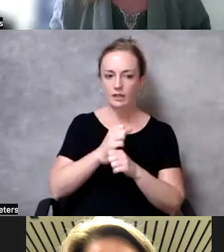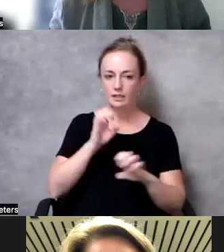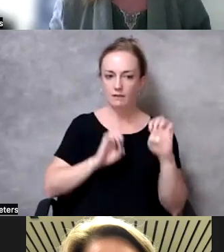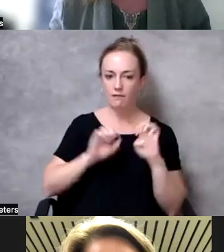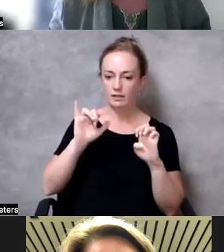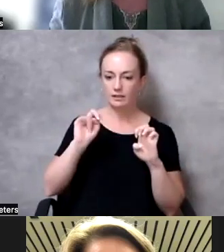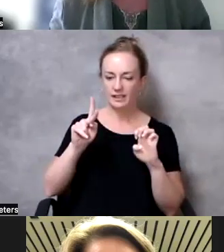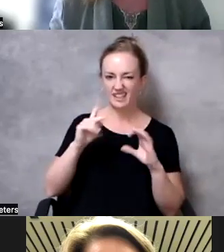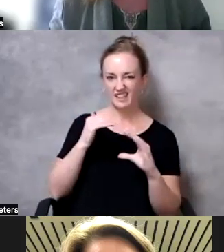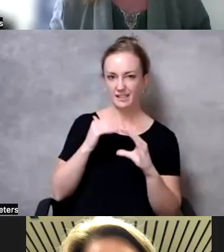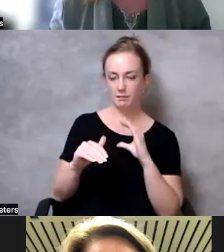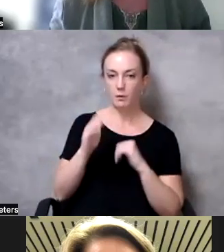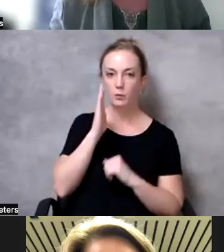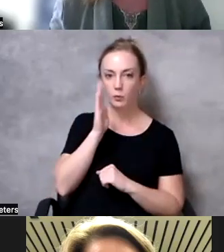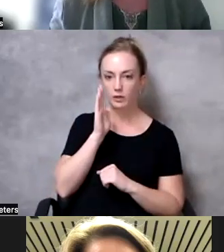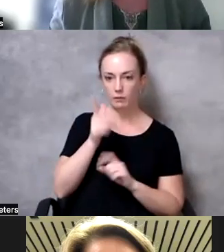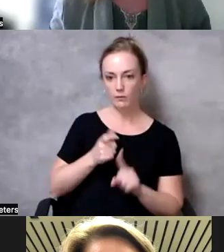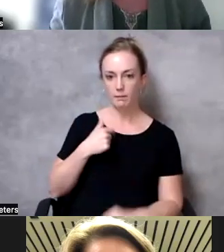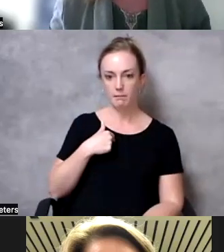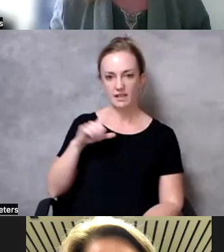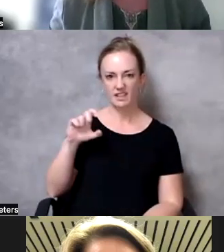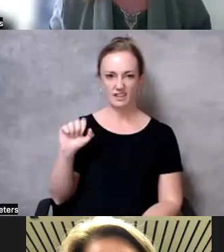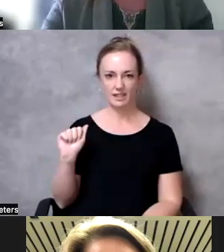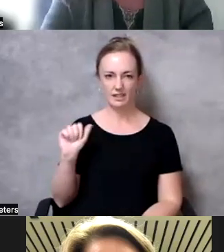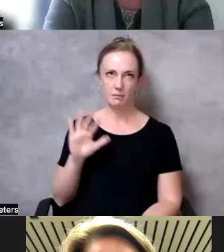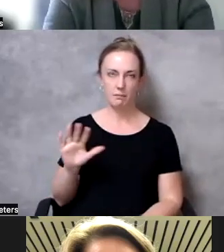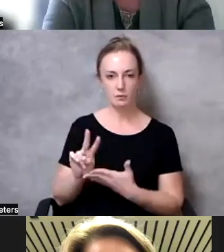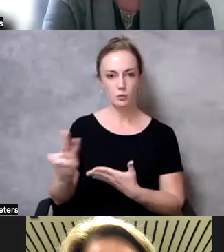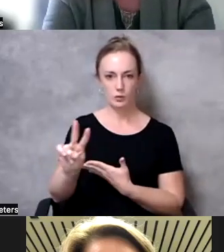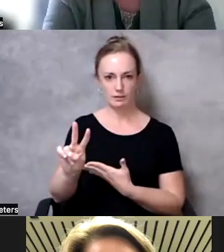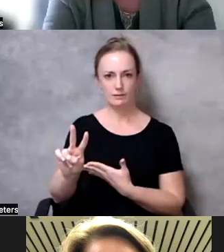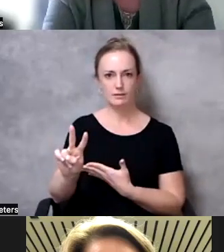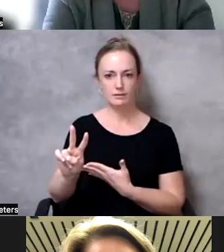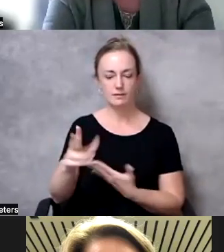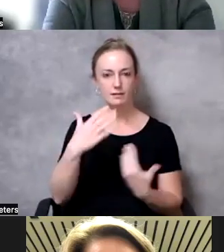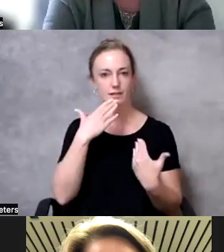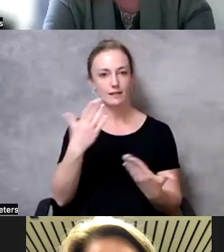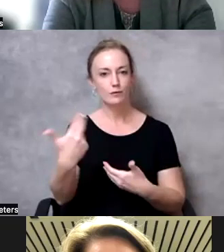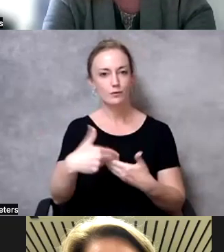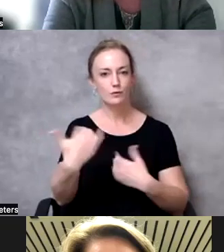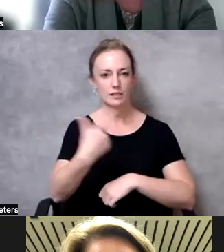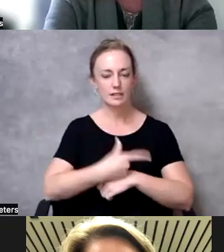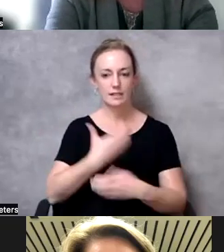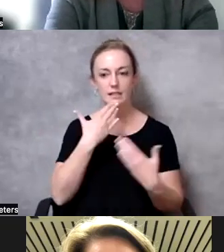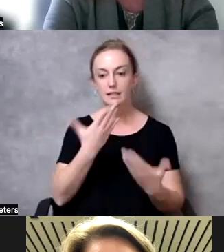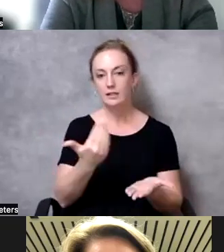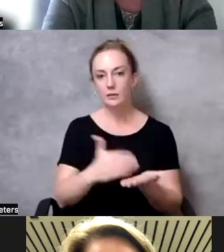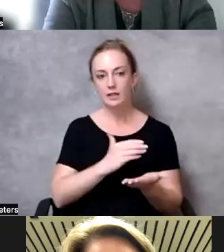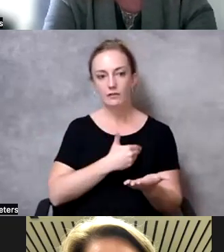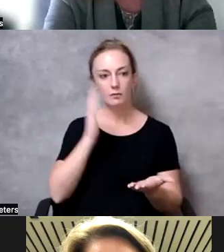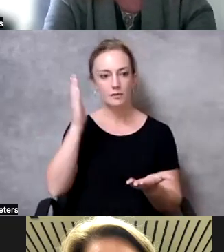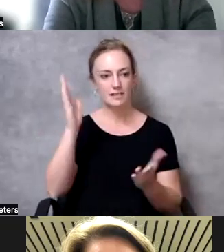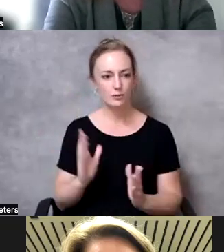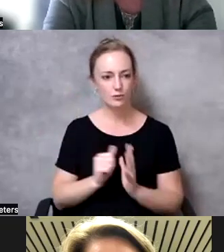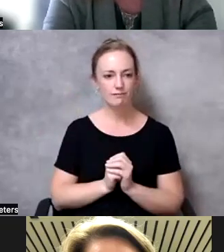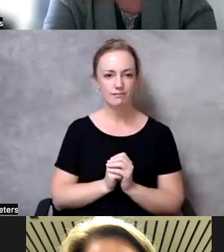and an email from me within about 2 weeks. Thank you guys for being here today, and thank you again to our